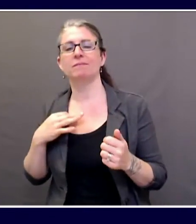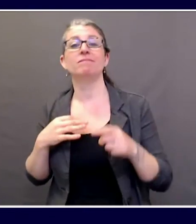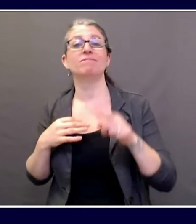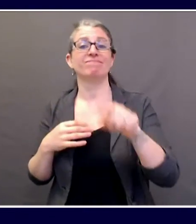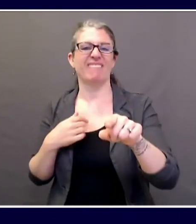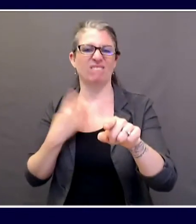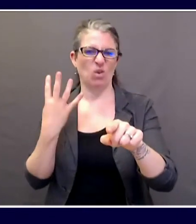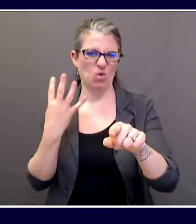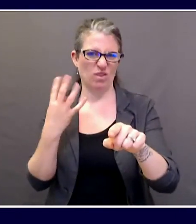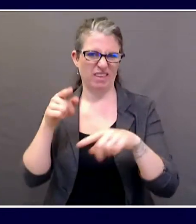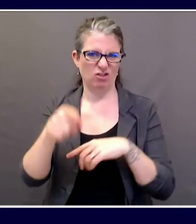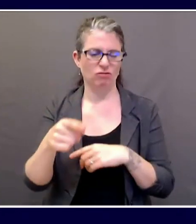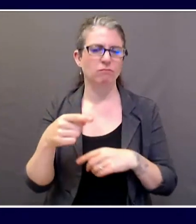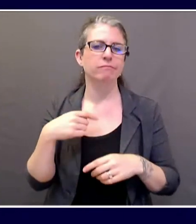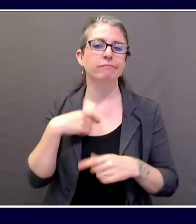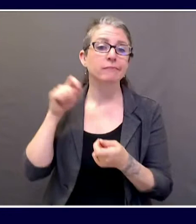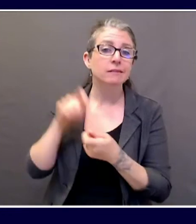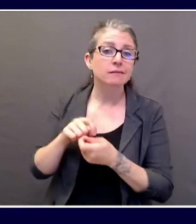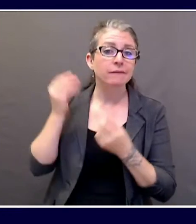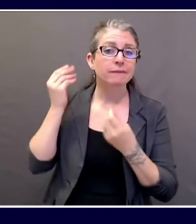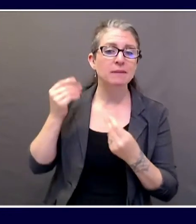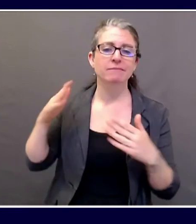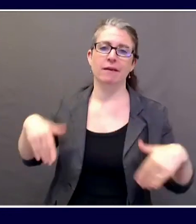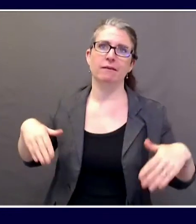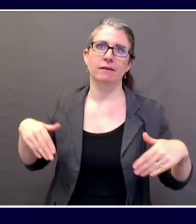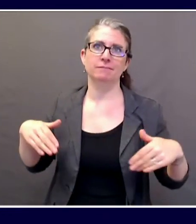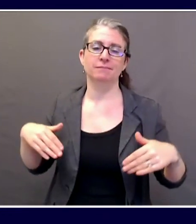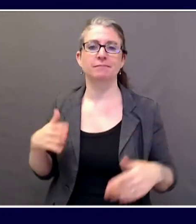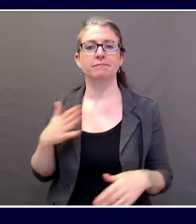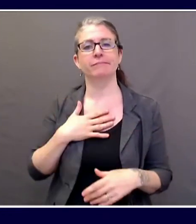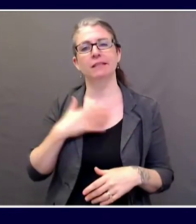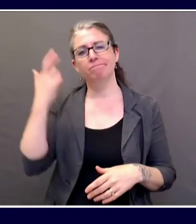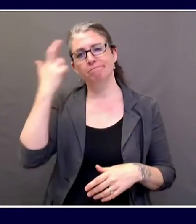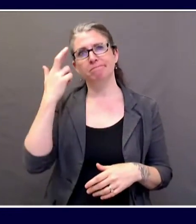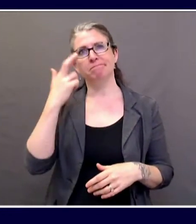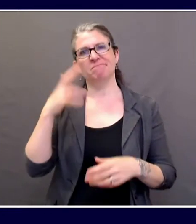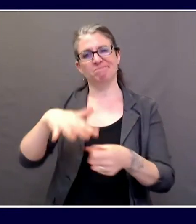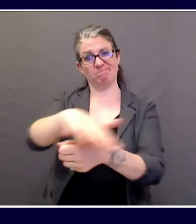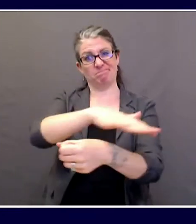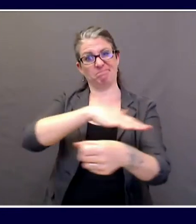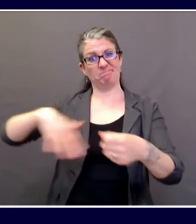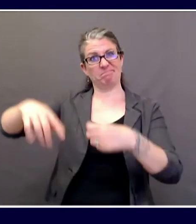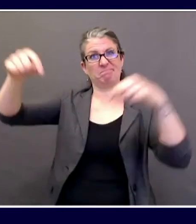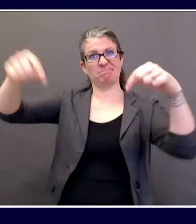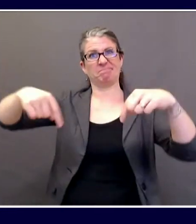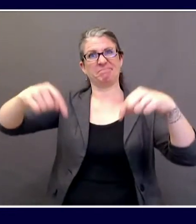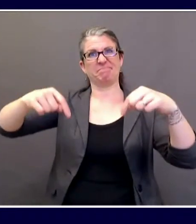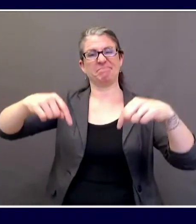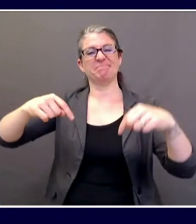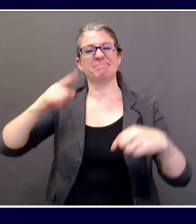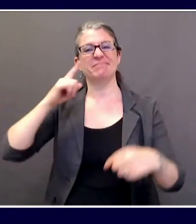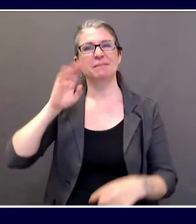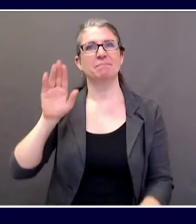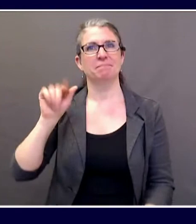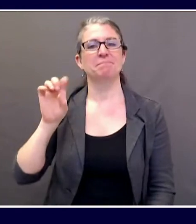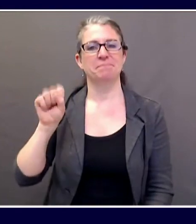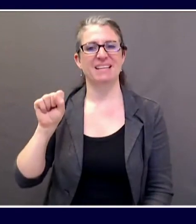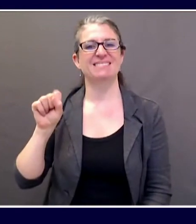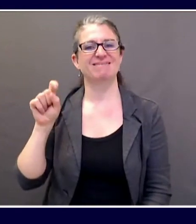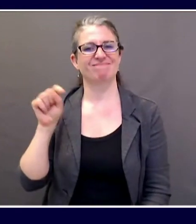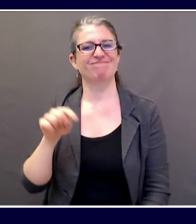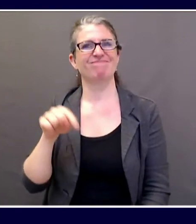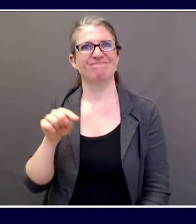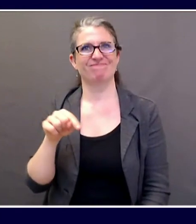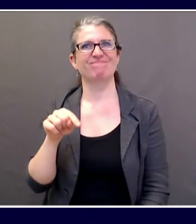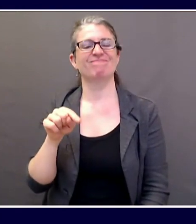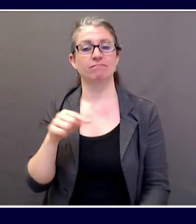drive that. So my hypothesis, Charlie, is that this is largely a function of what's undergoing at Bates. I've spoken personally with the leadership as